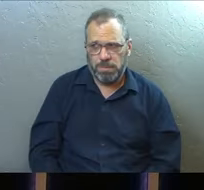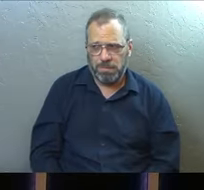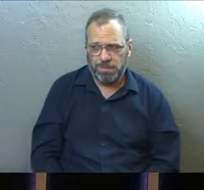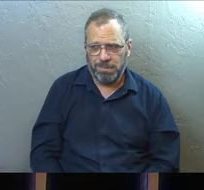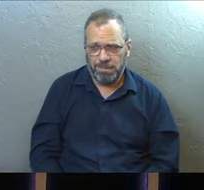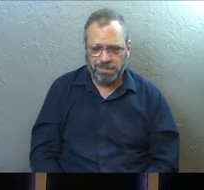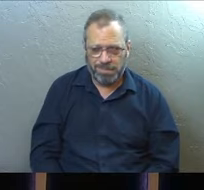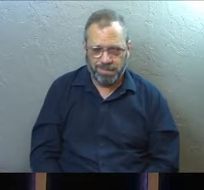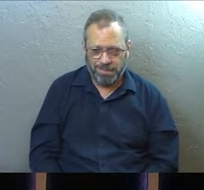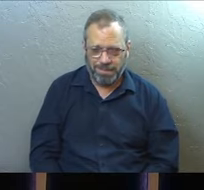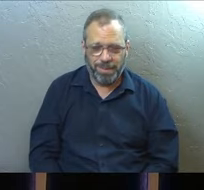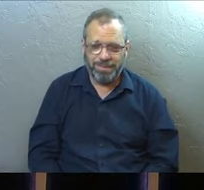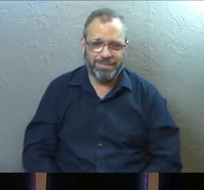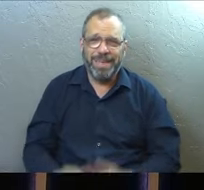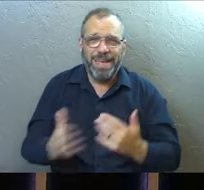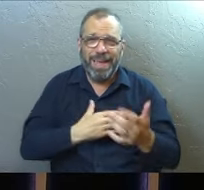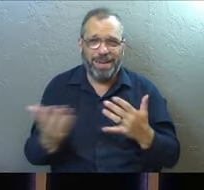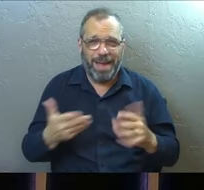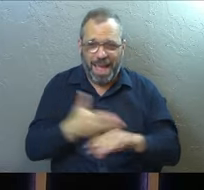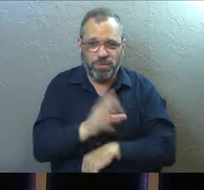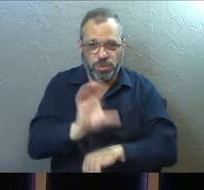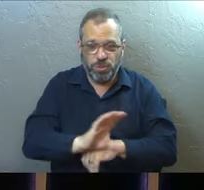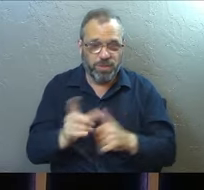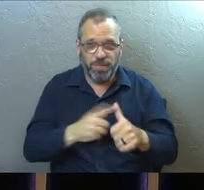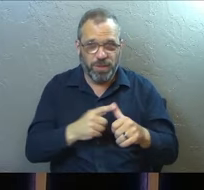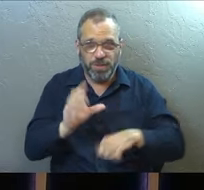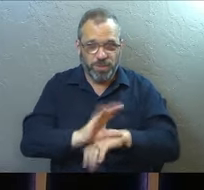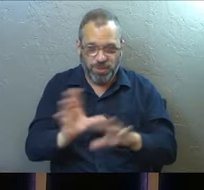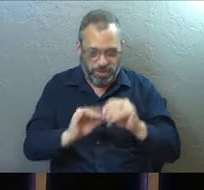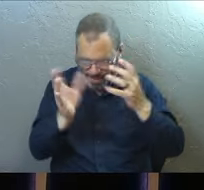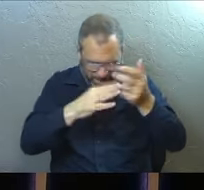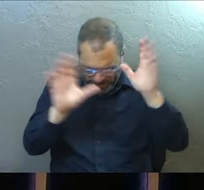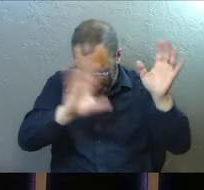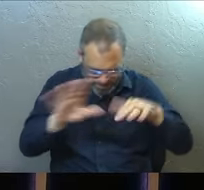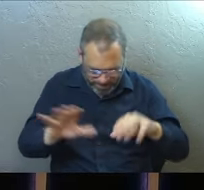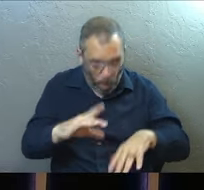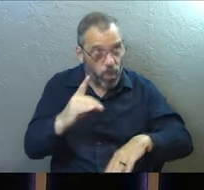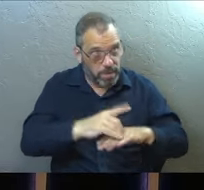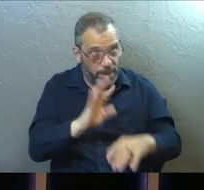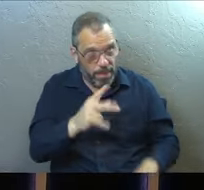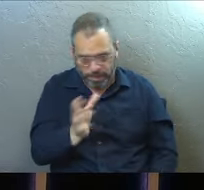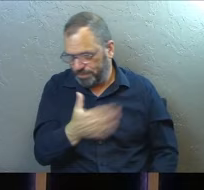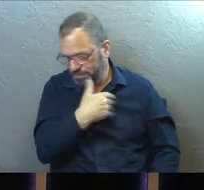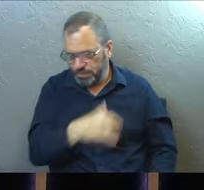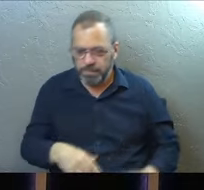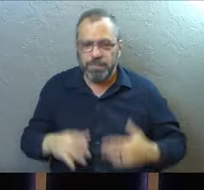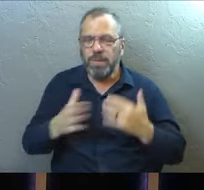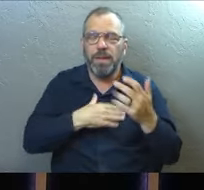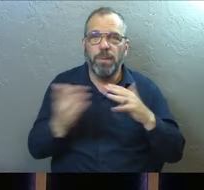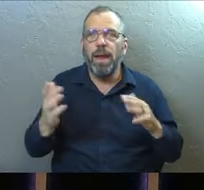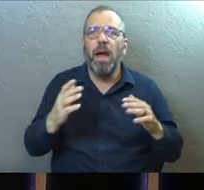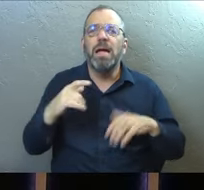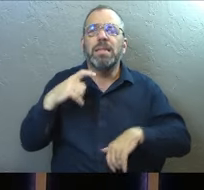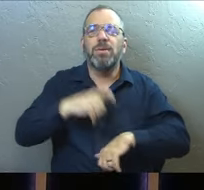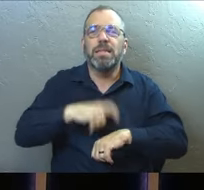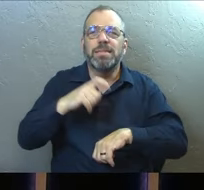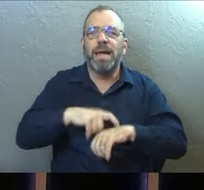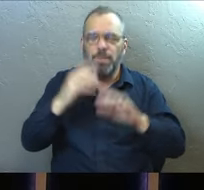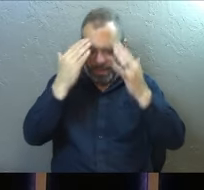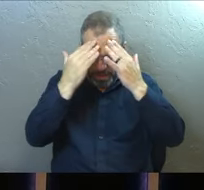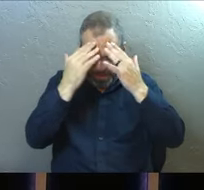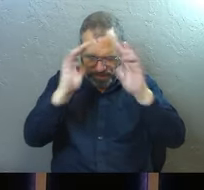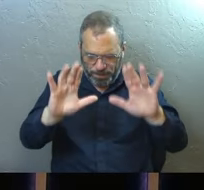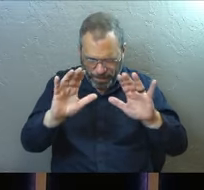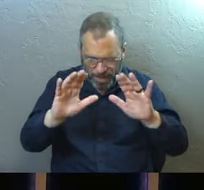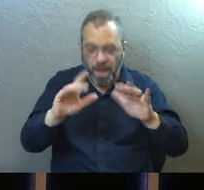Oh, sorry. Yeah, Ricky was like, everybody was talking to me after first service because you said that. Anyway, but you're a Diamondbacks fan, so. But there was a moment, okay, I want us to think